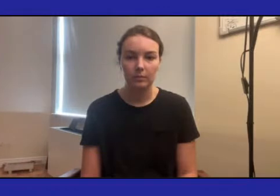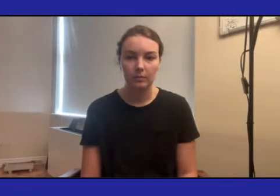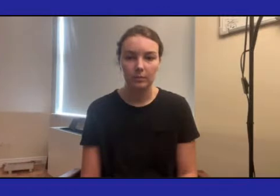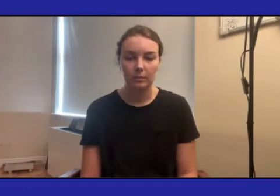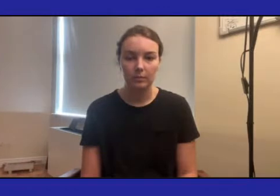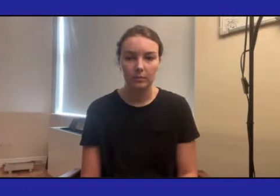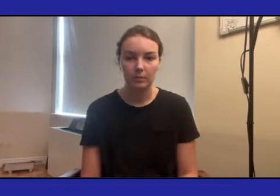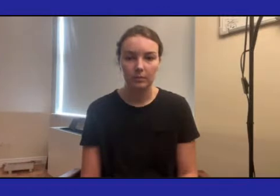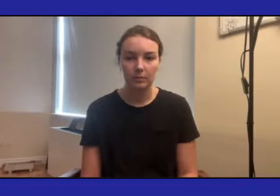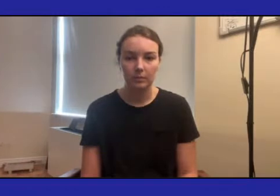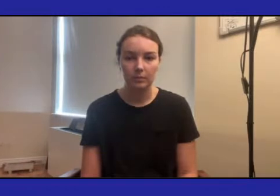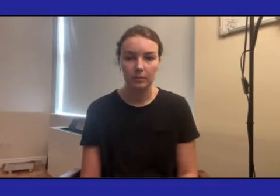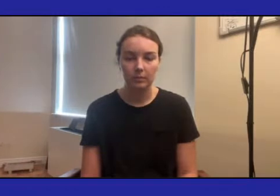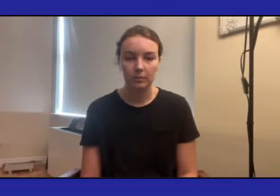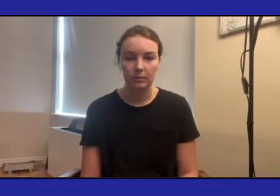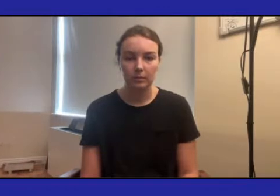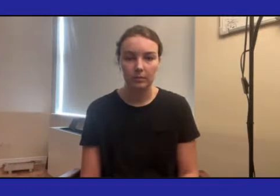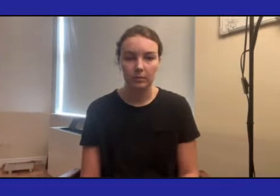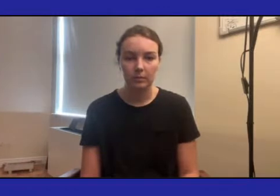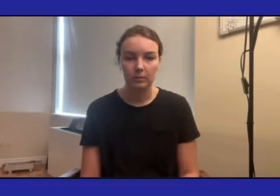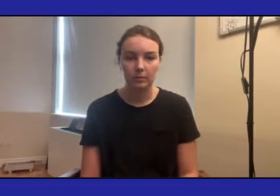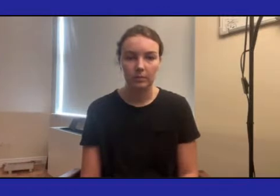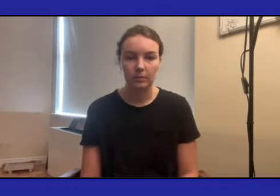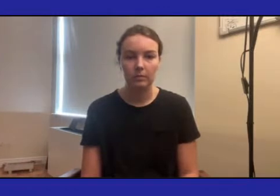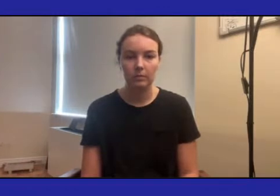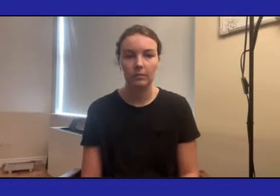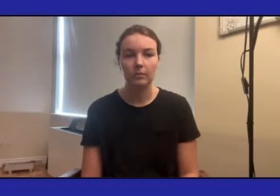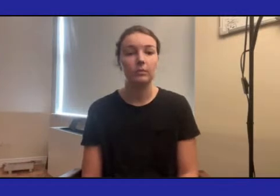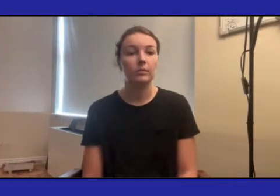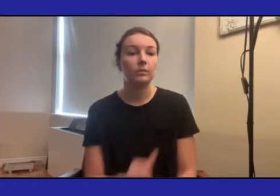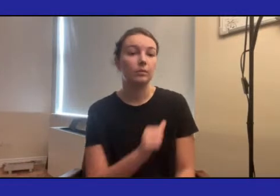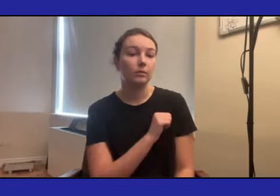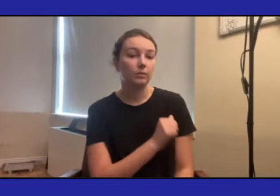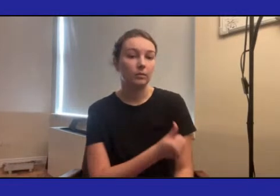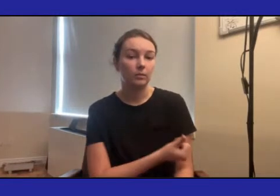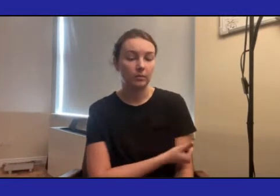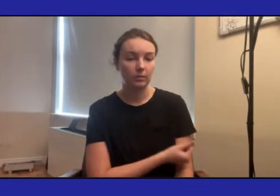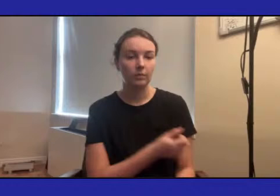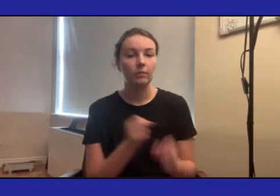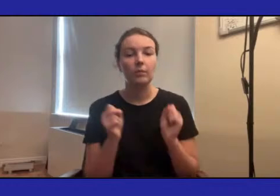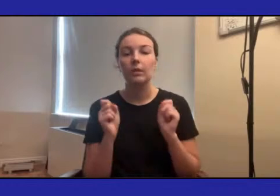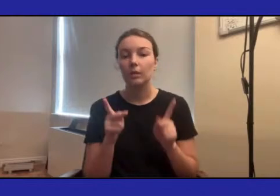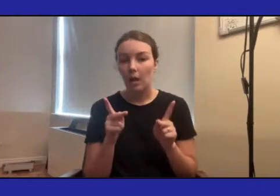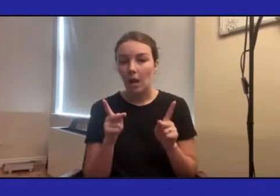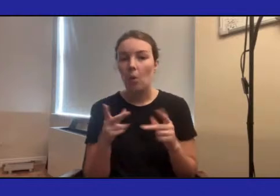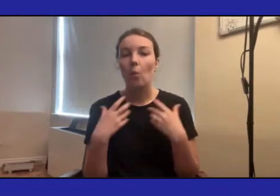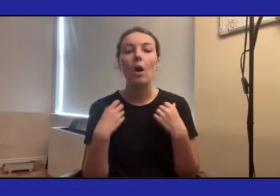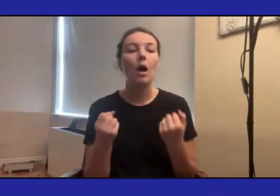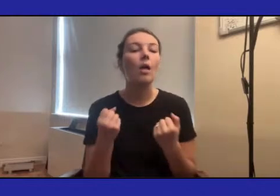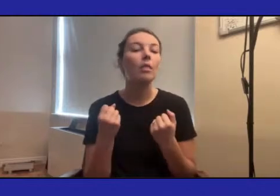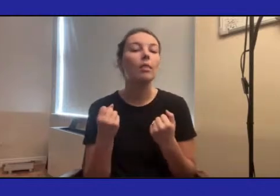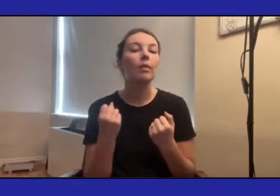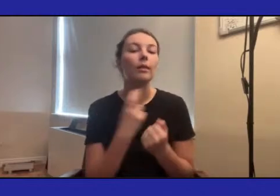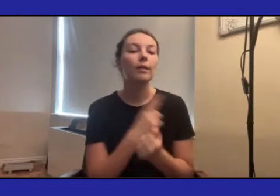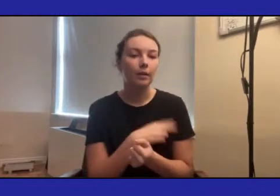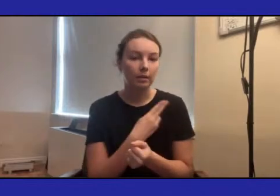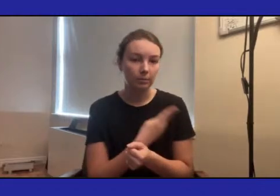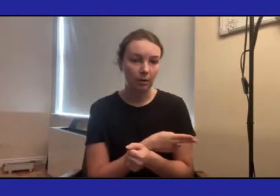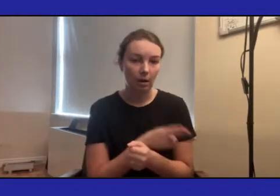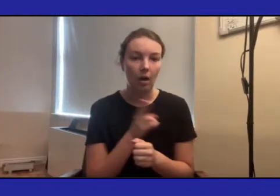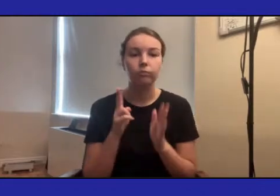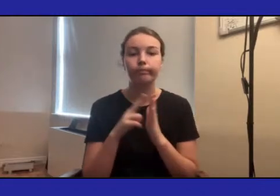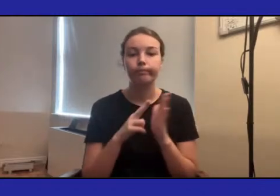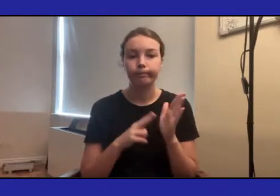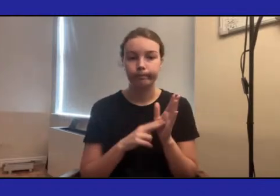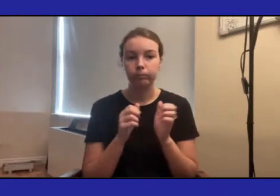Okay, this resolution is authorizing New York City Health and Hospitals Corporation to execute a contract with Gemco Electrical Contractors to